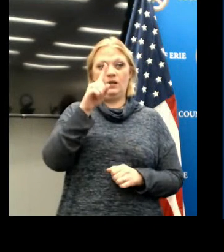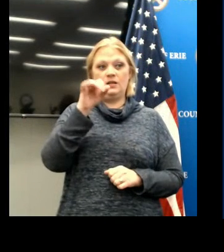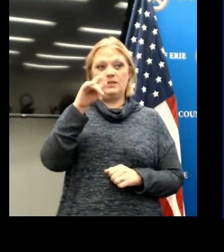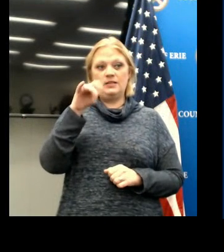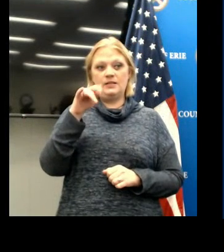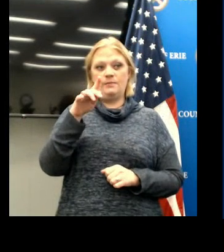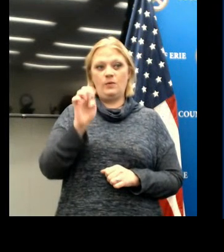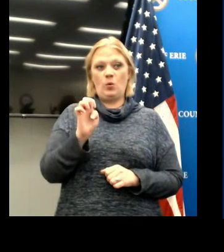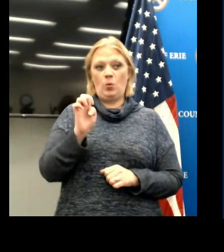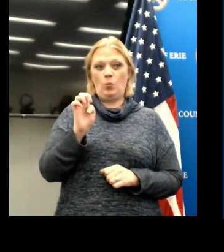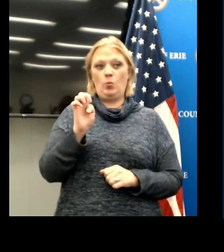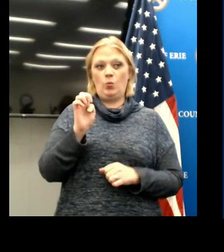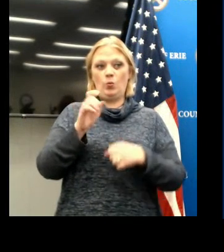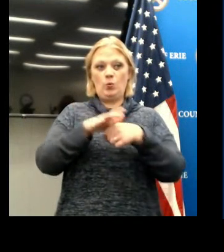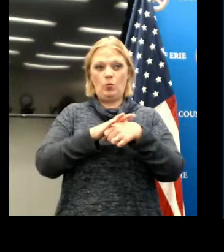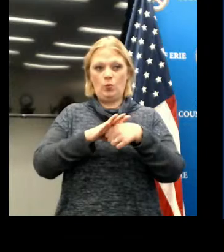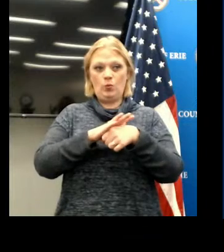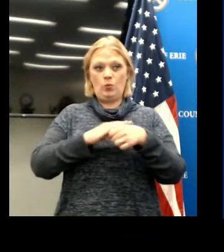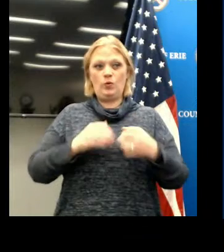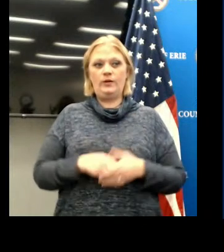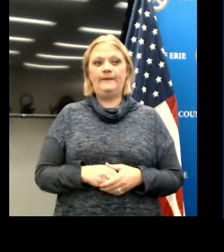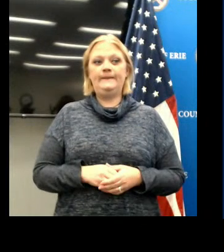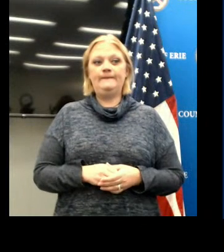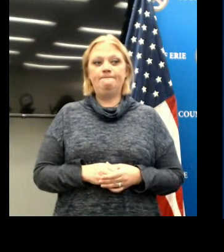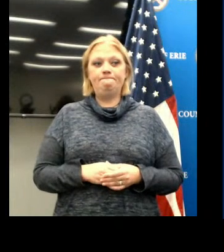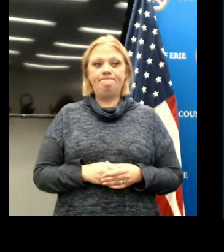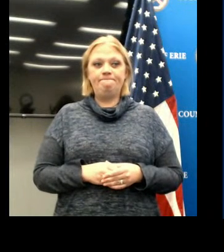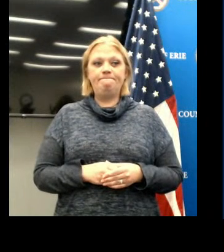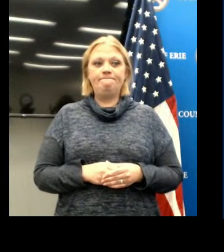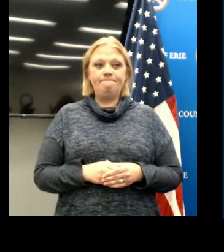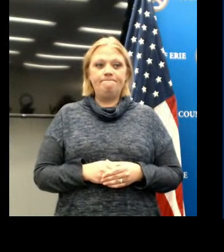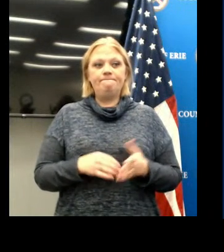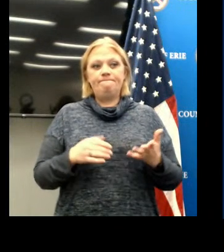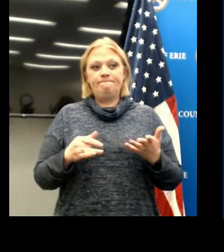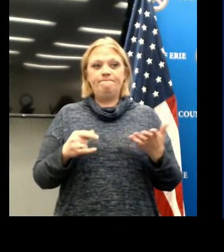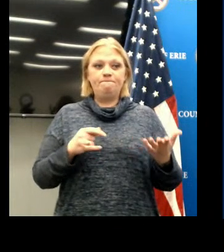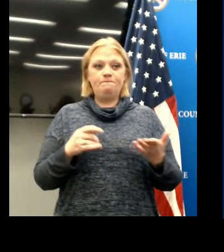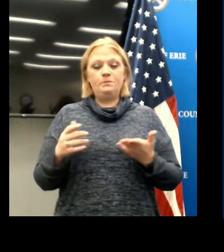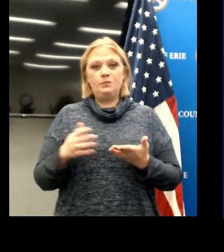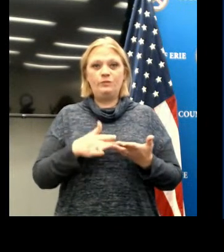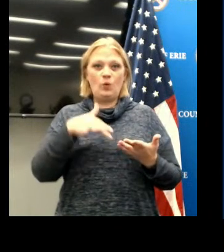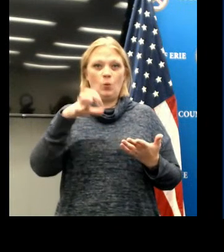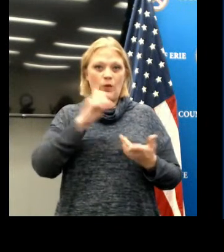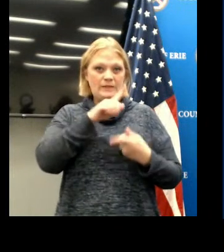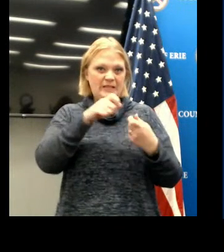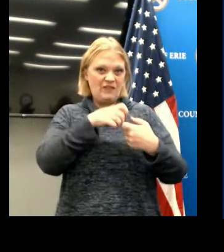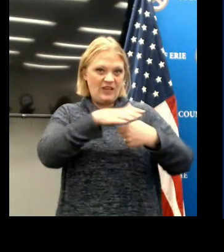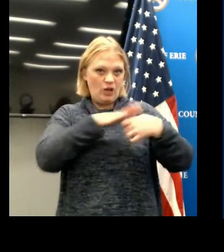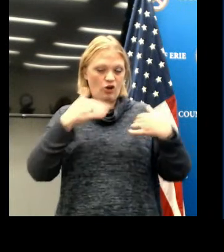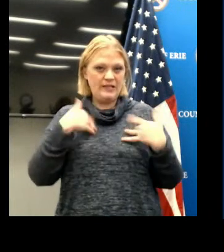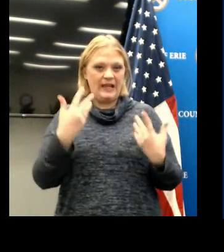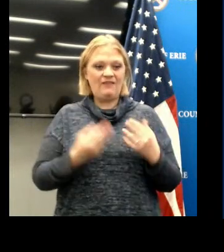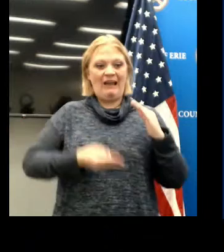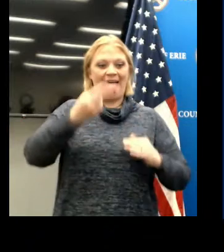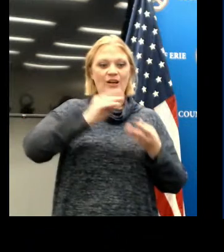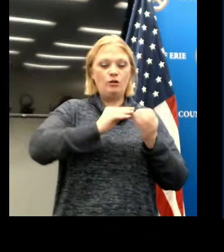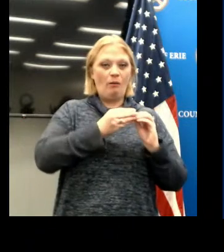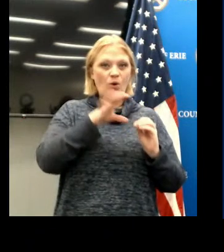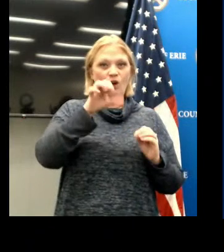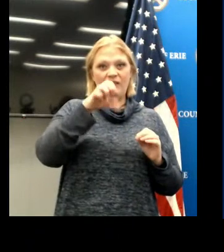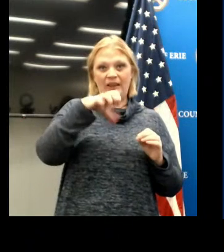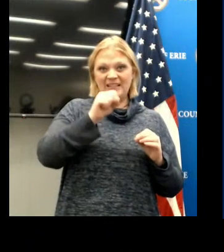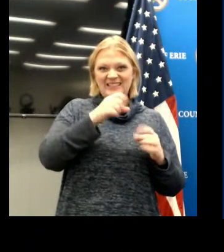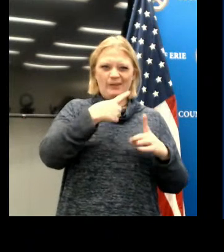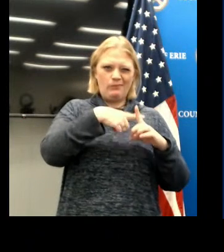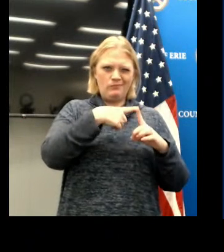town. So you can see that although there are certain areas that have higher number of cases, and that is